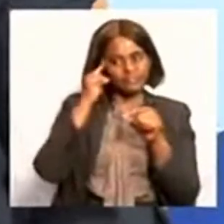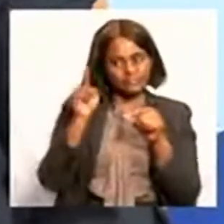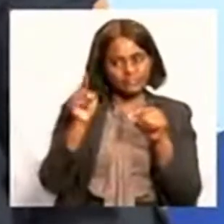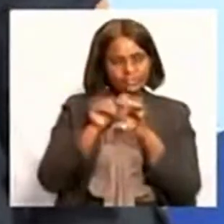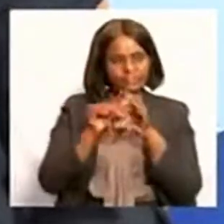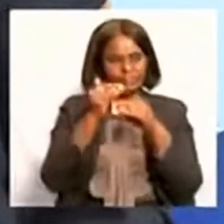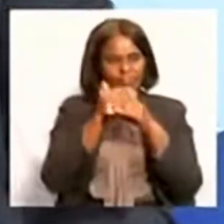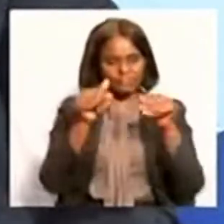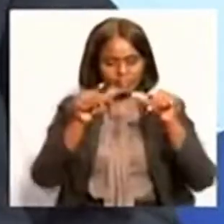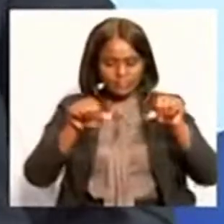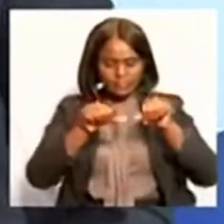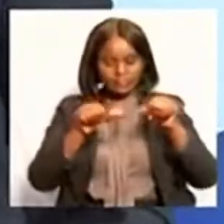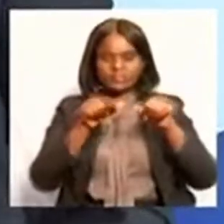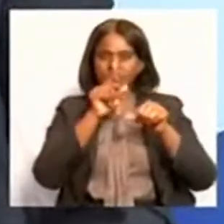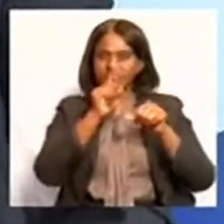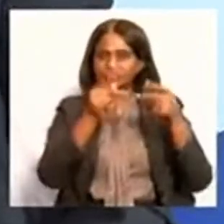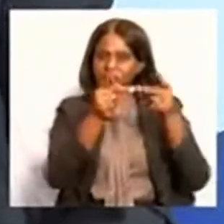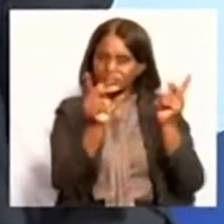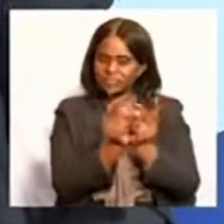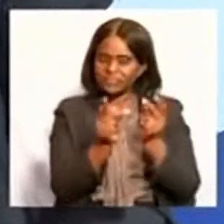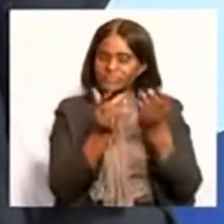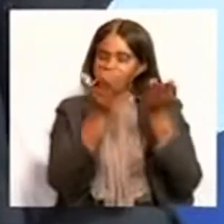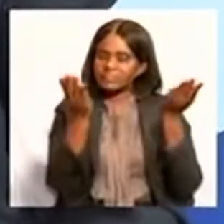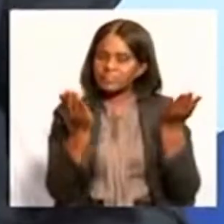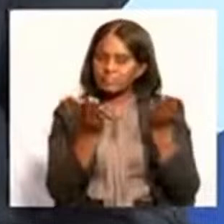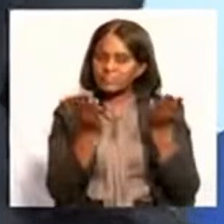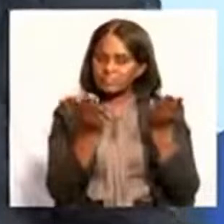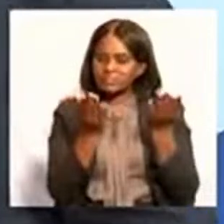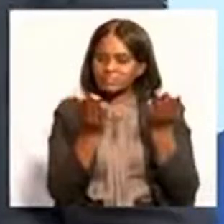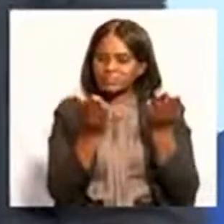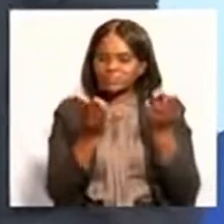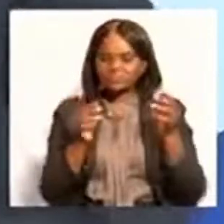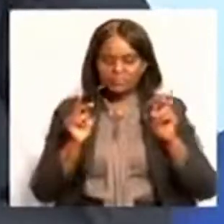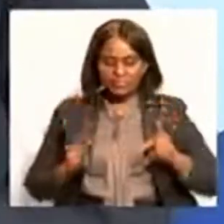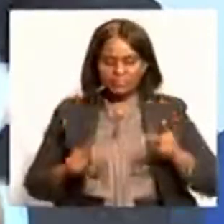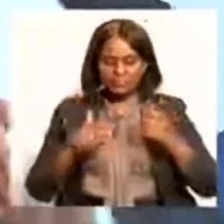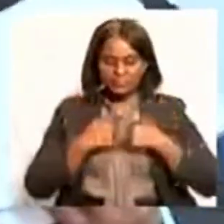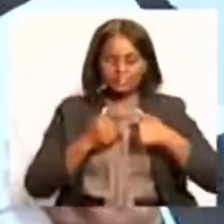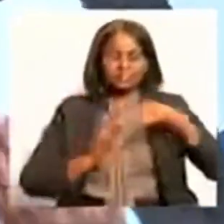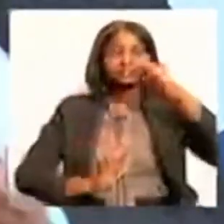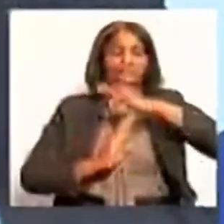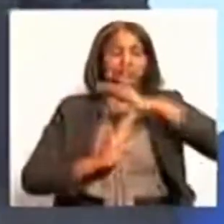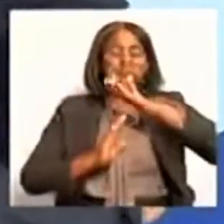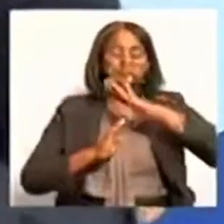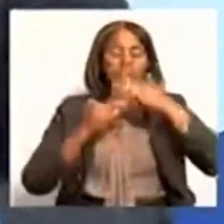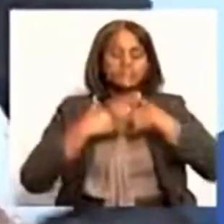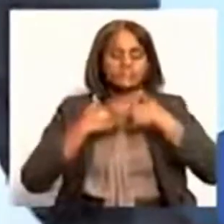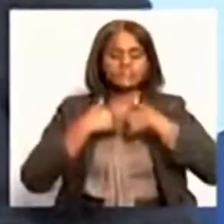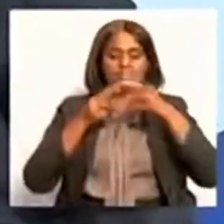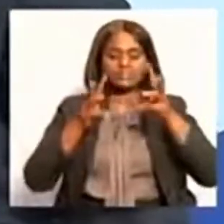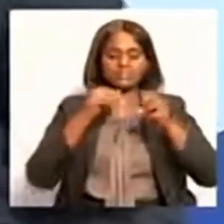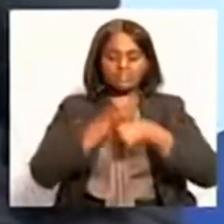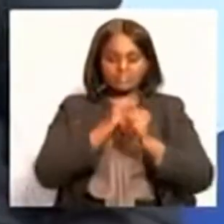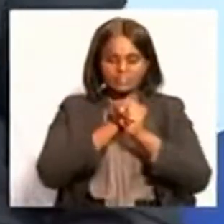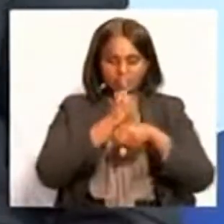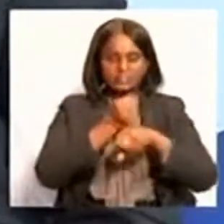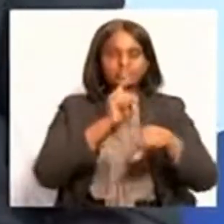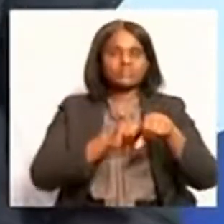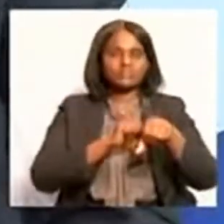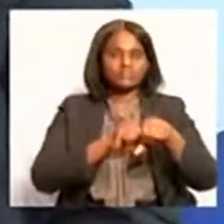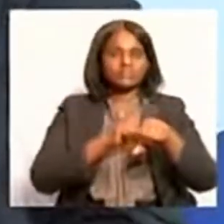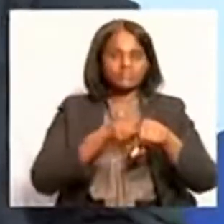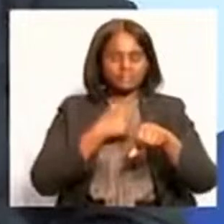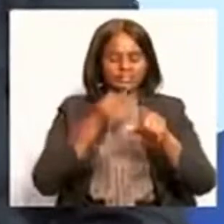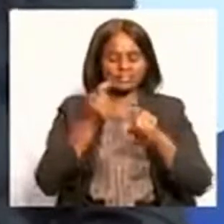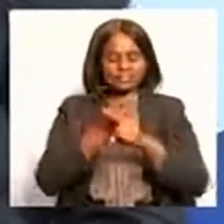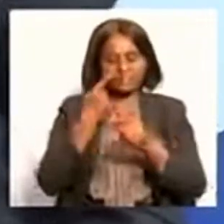one field where a practitioner has very limited leeway of making decisions.